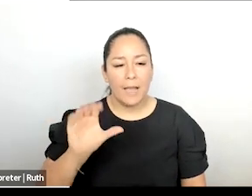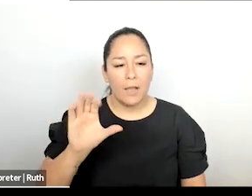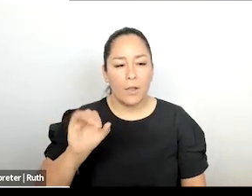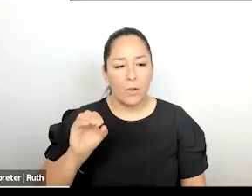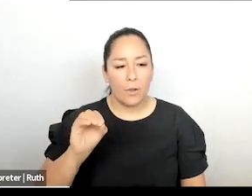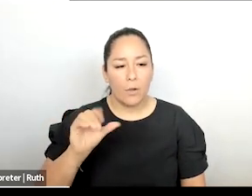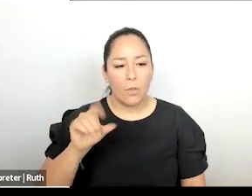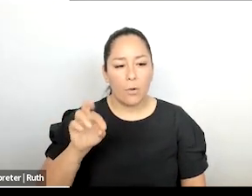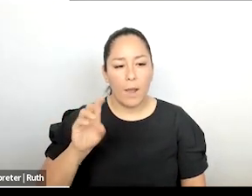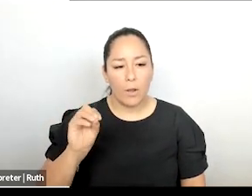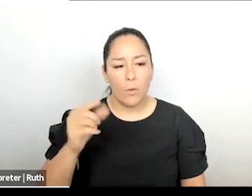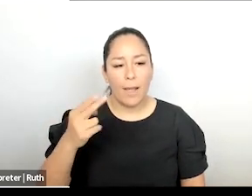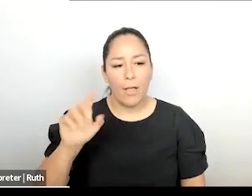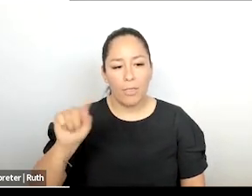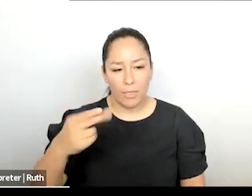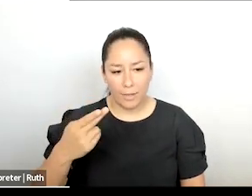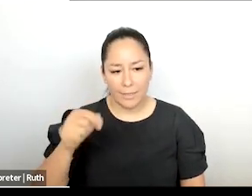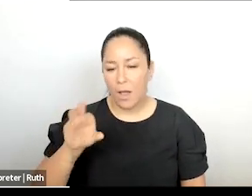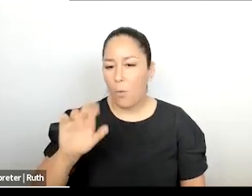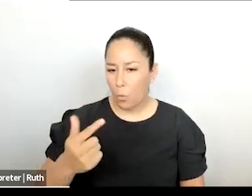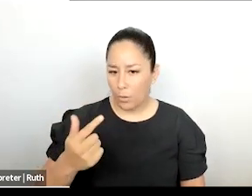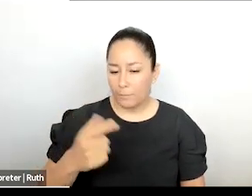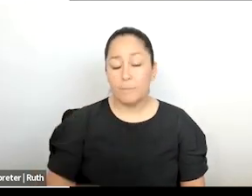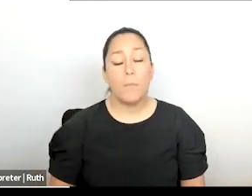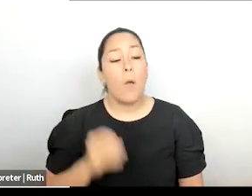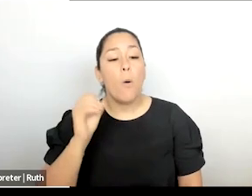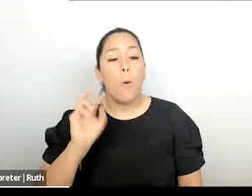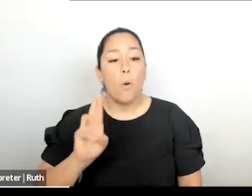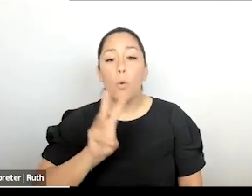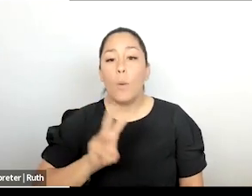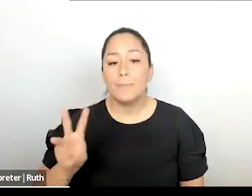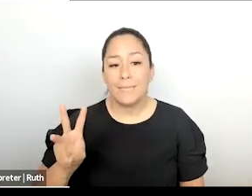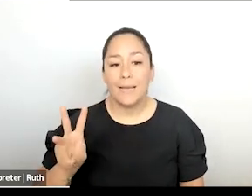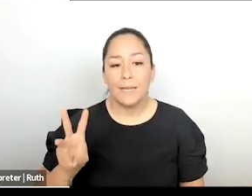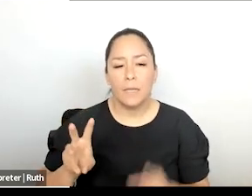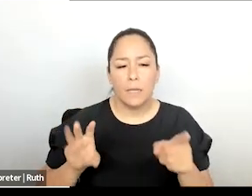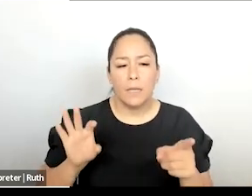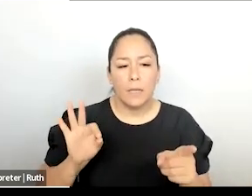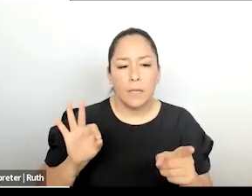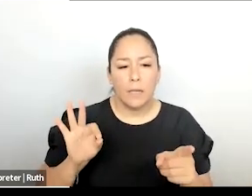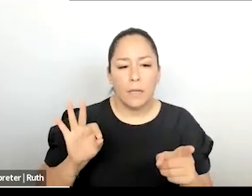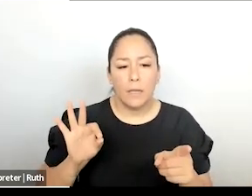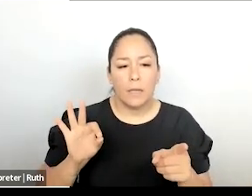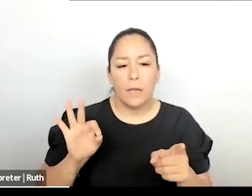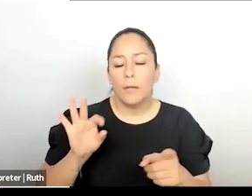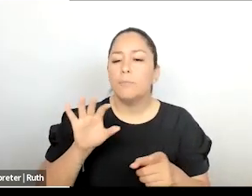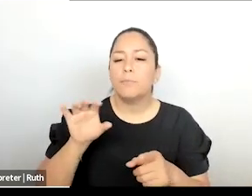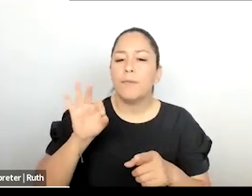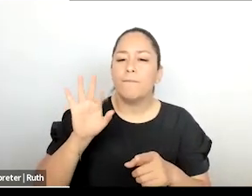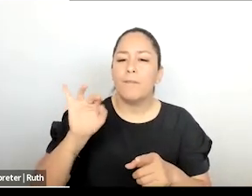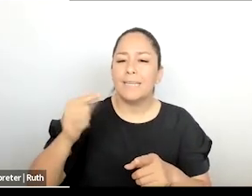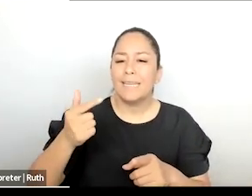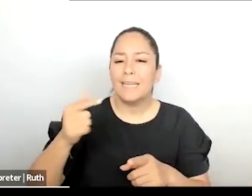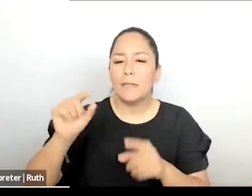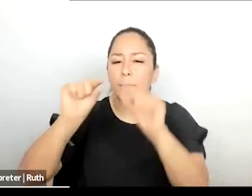funding@coloradohealth.org. If you go to our website, you will find under the funding tab, you will find